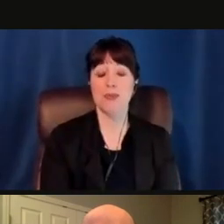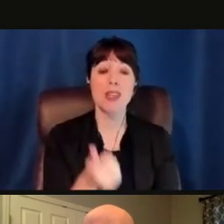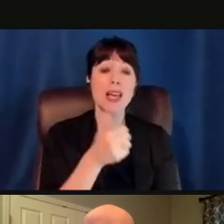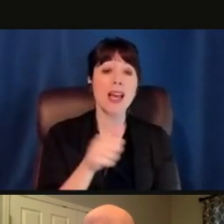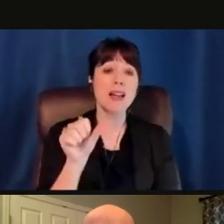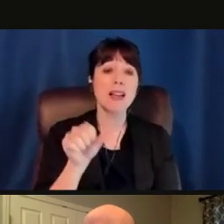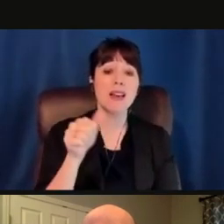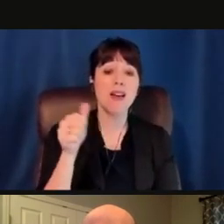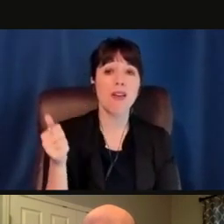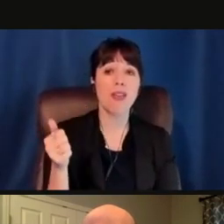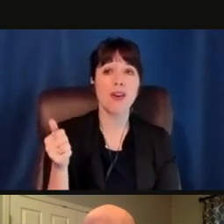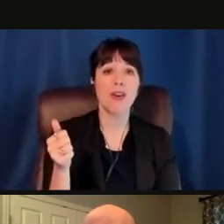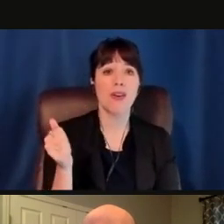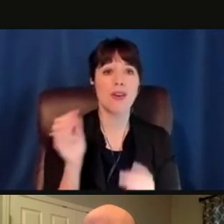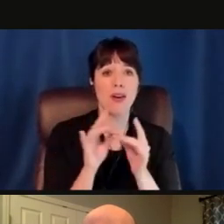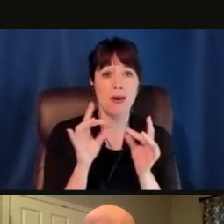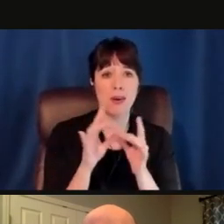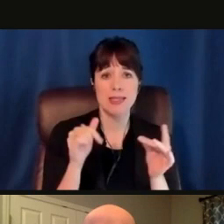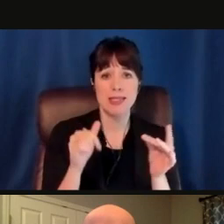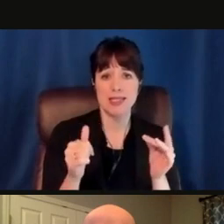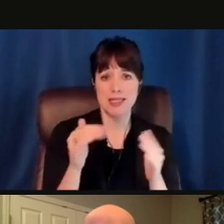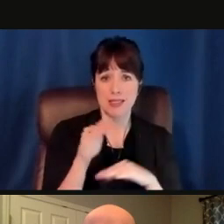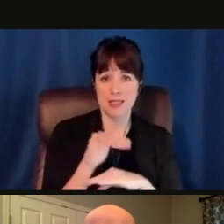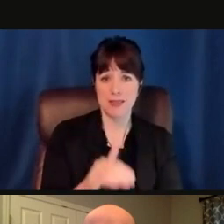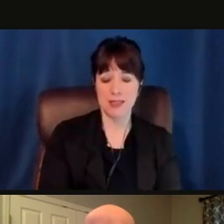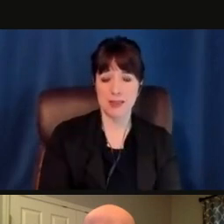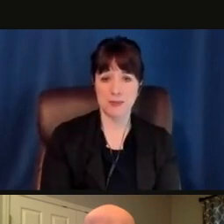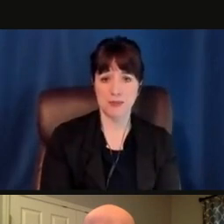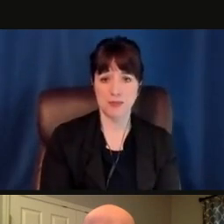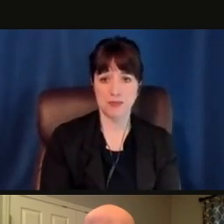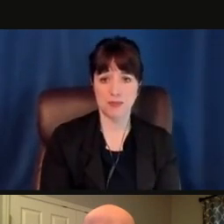other comments this evening?